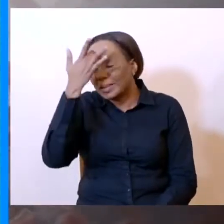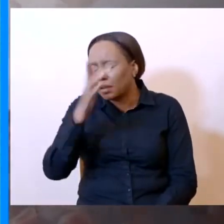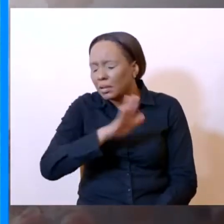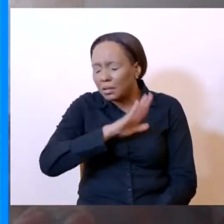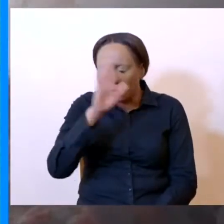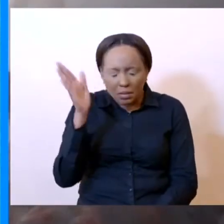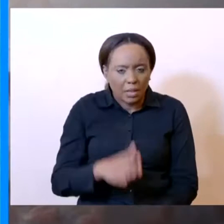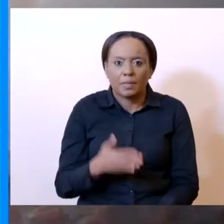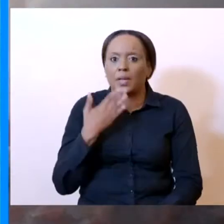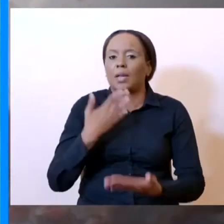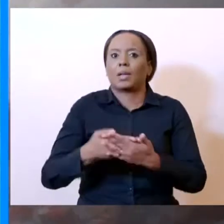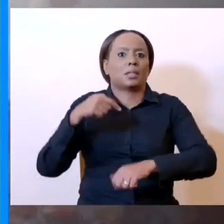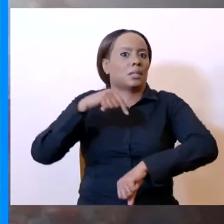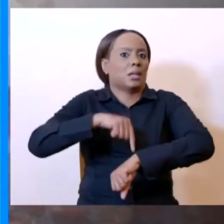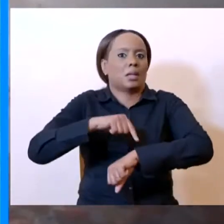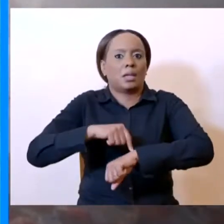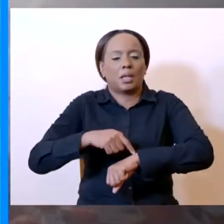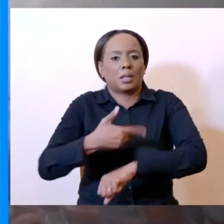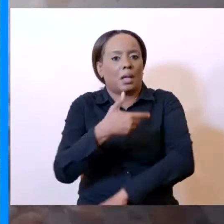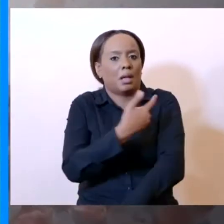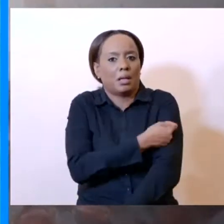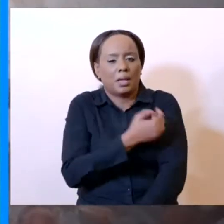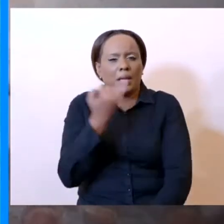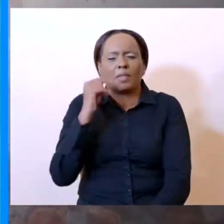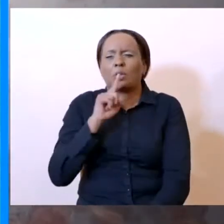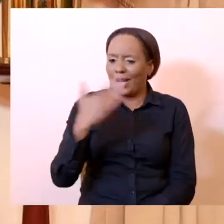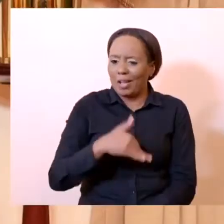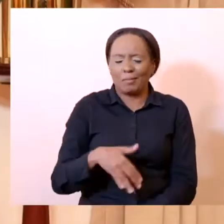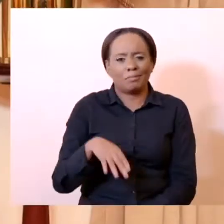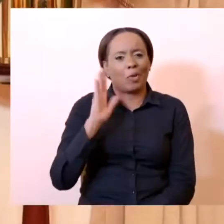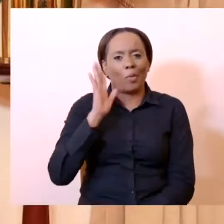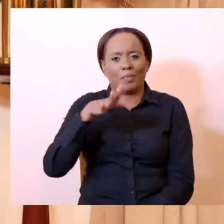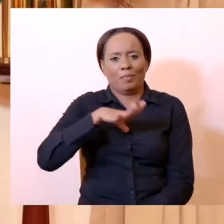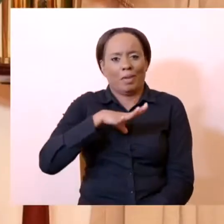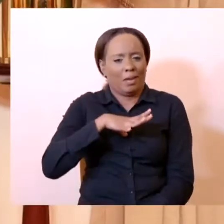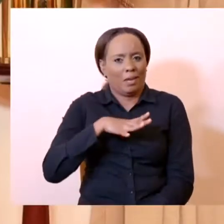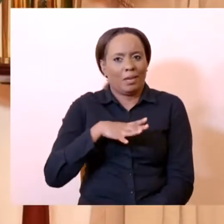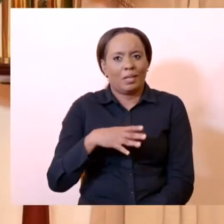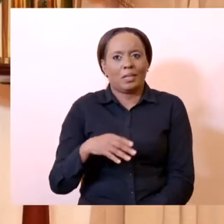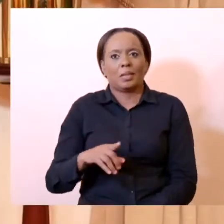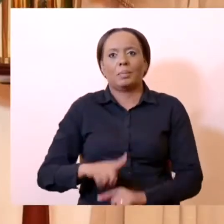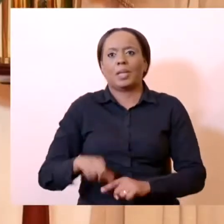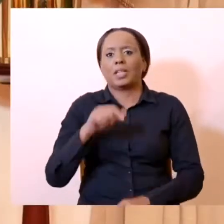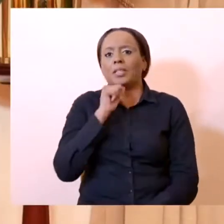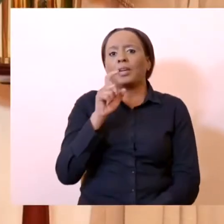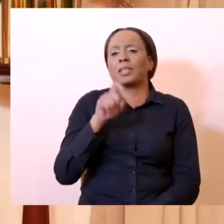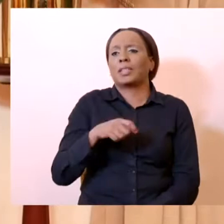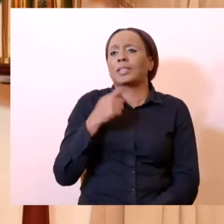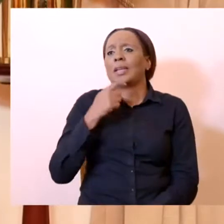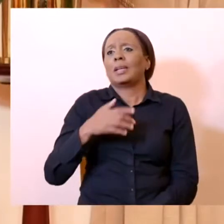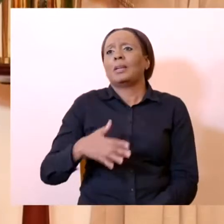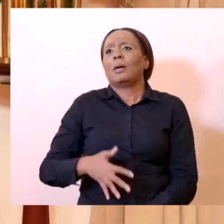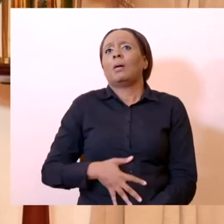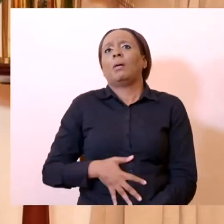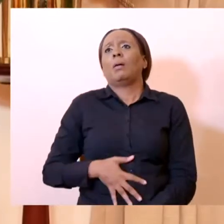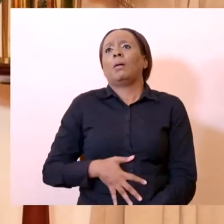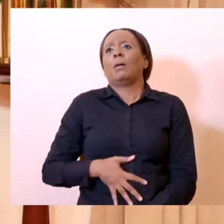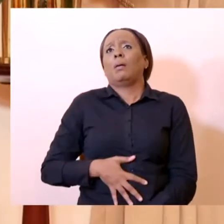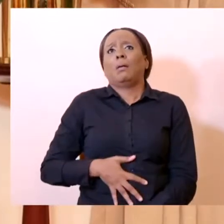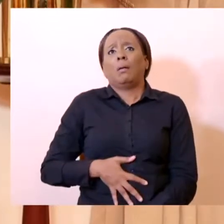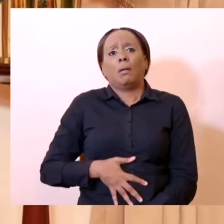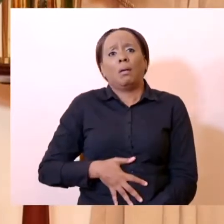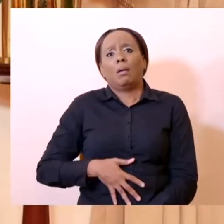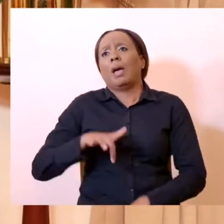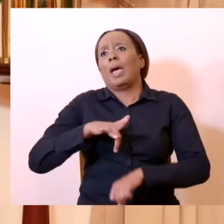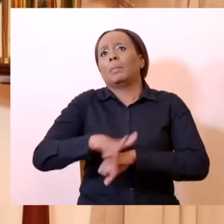good time to take any vaccine, whether it's COVID-19 or not. So you don't have to not eat to get a vaccine. You don't have to eat to get a vaccine